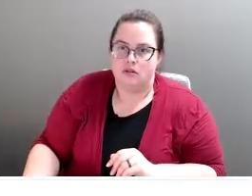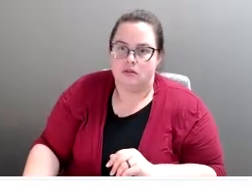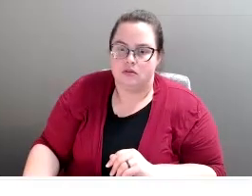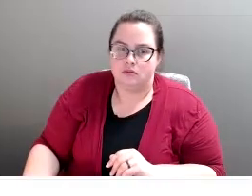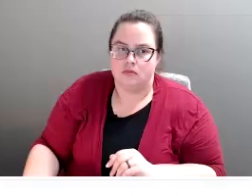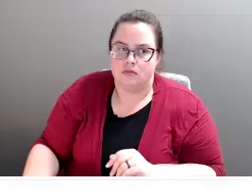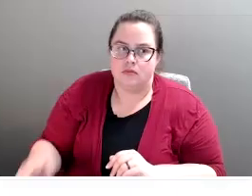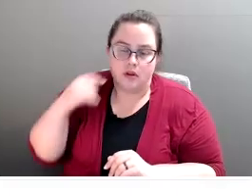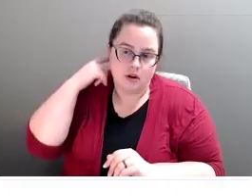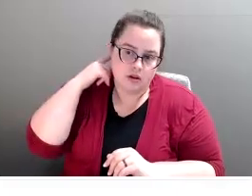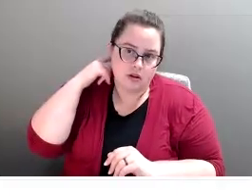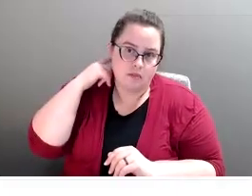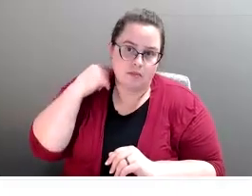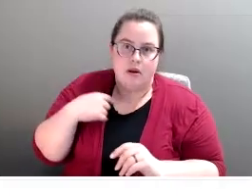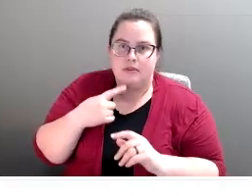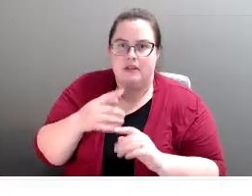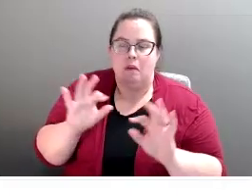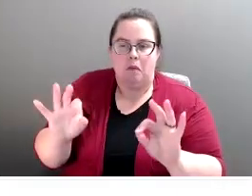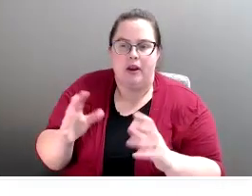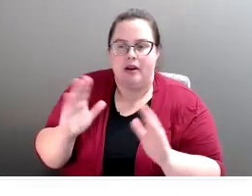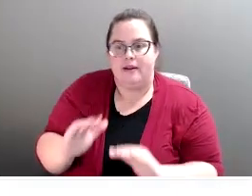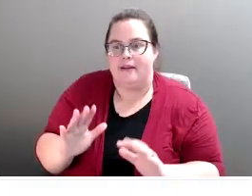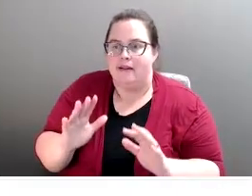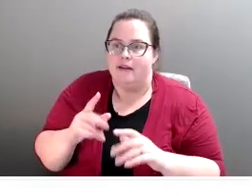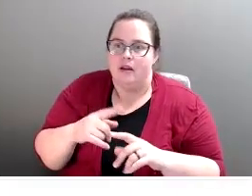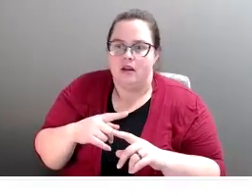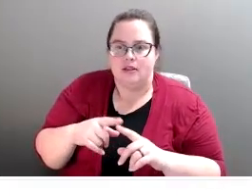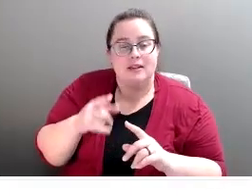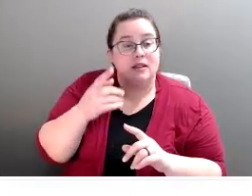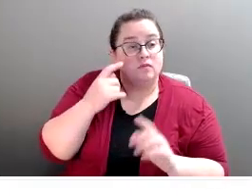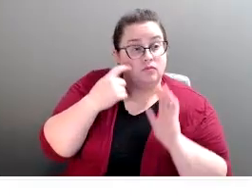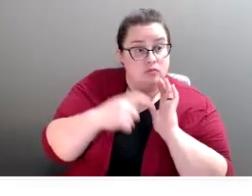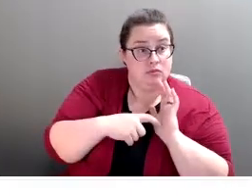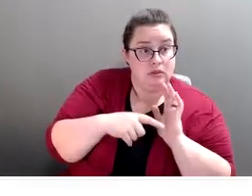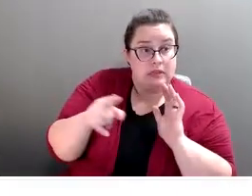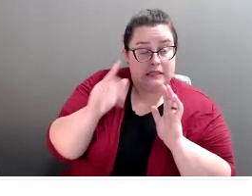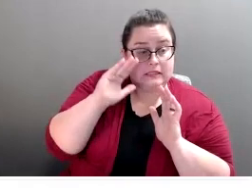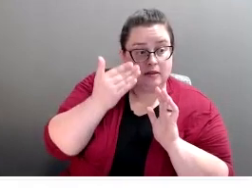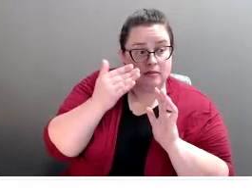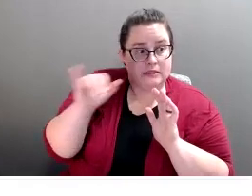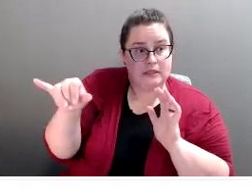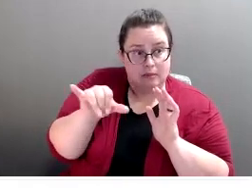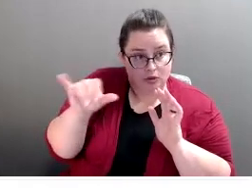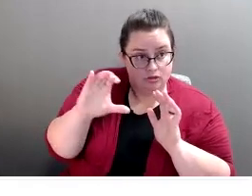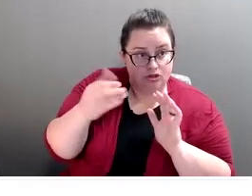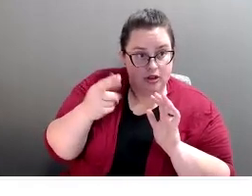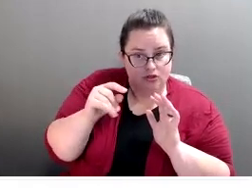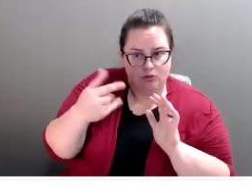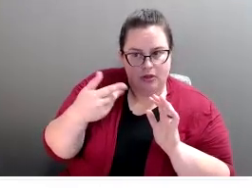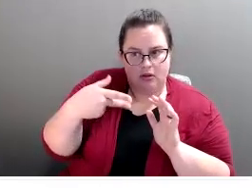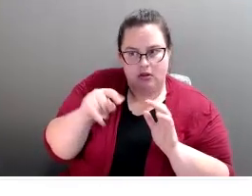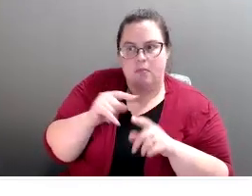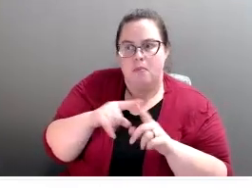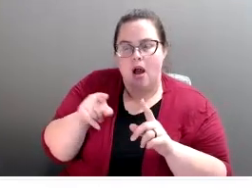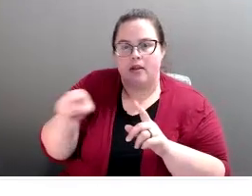So you Okay. can see this feels very similar, but this is not an external app. This is an internal app to Canvas. Yep.